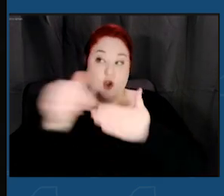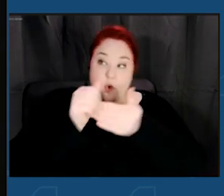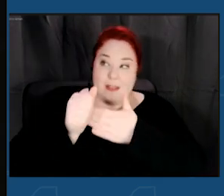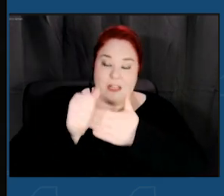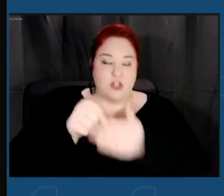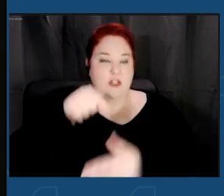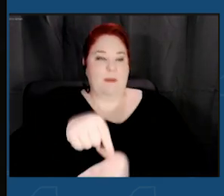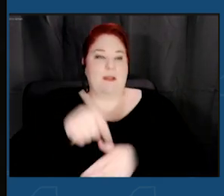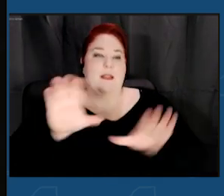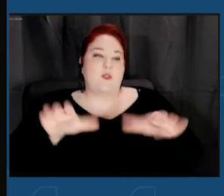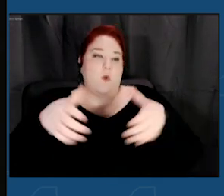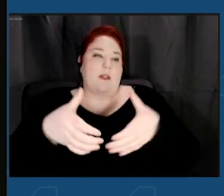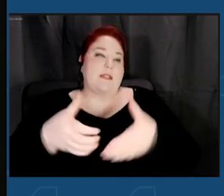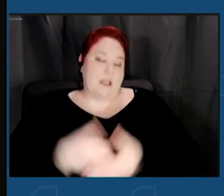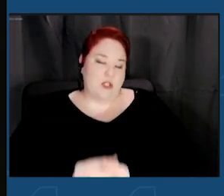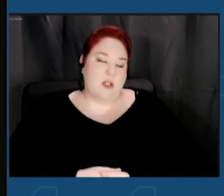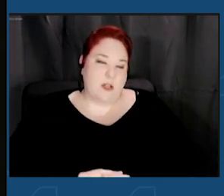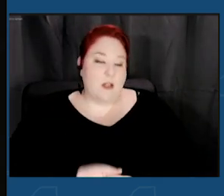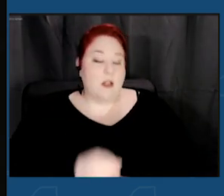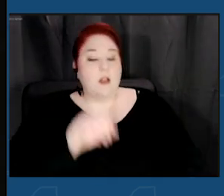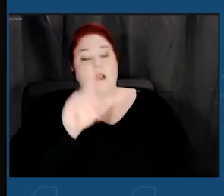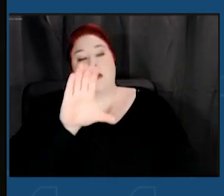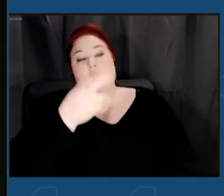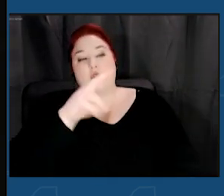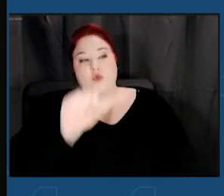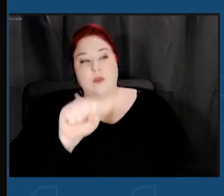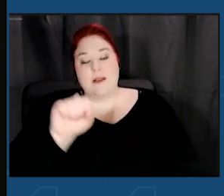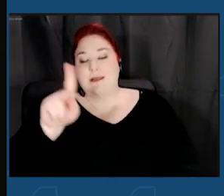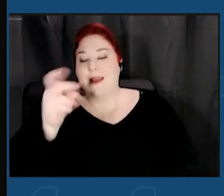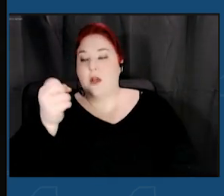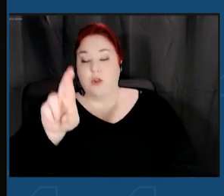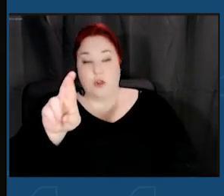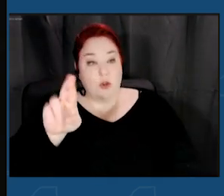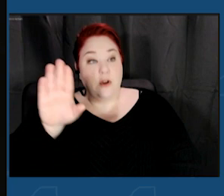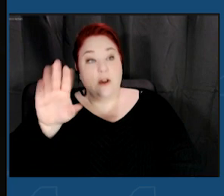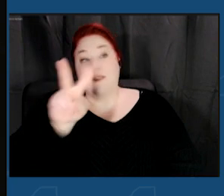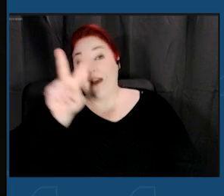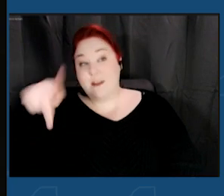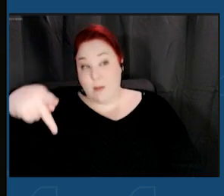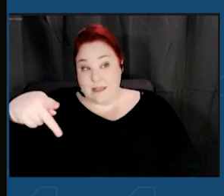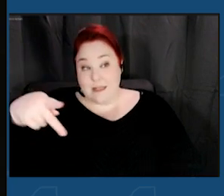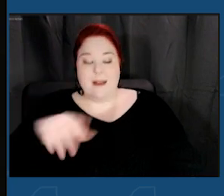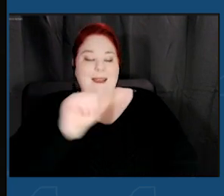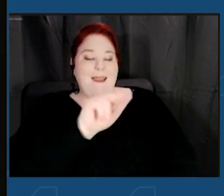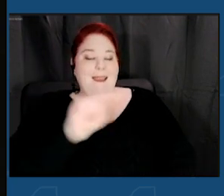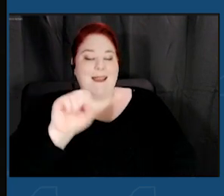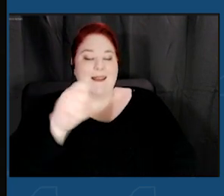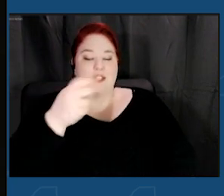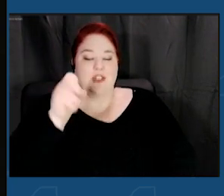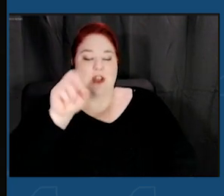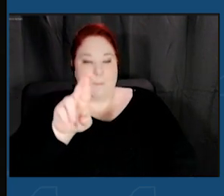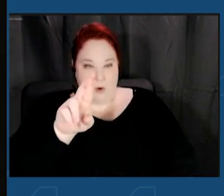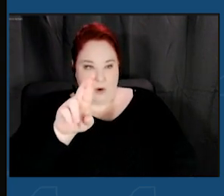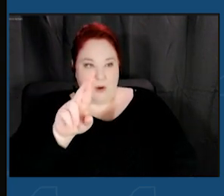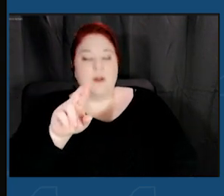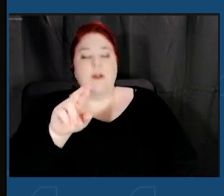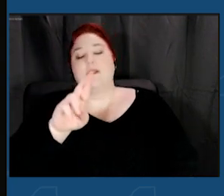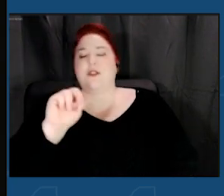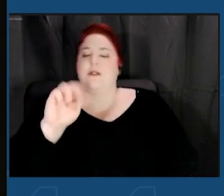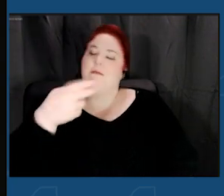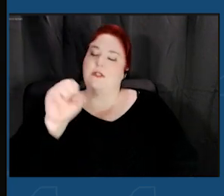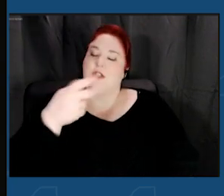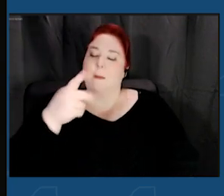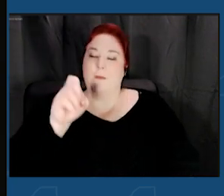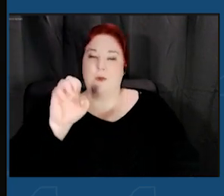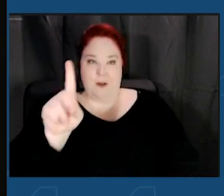organization. Chris Kelder, our vice president. Thank you, Chris. Ann Shepard, the executive secretary. I think Dave Fisher is